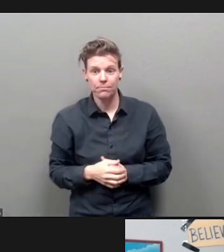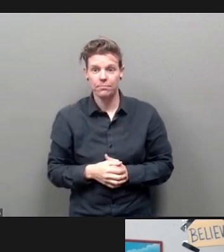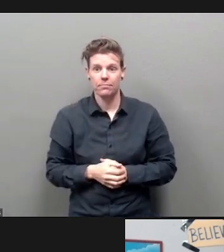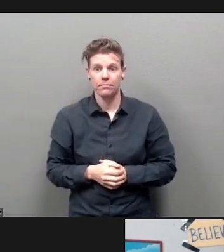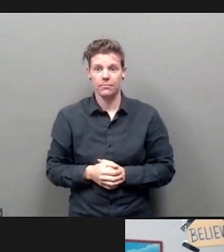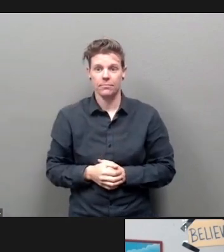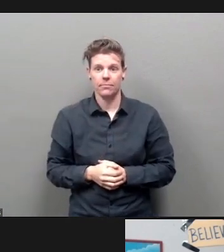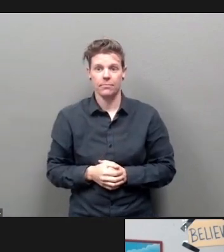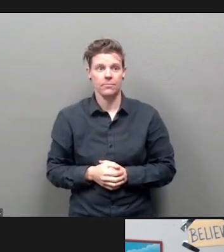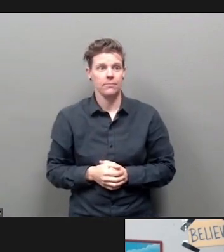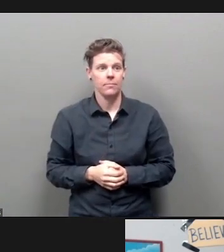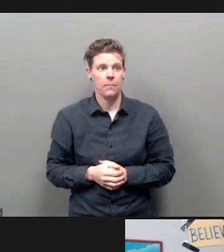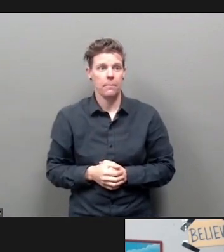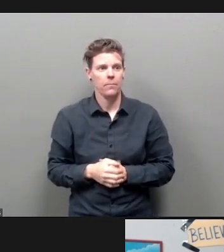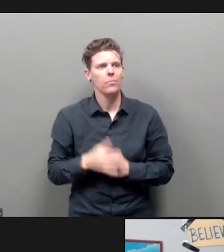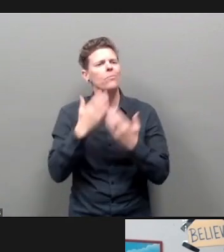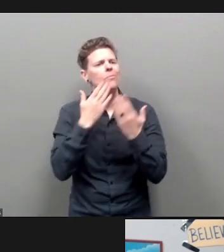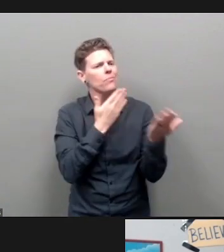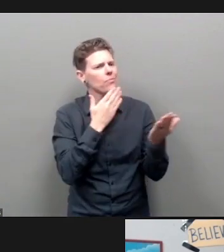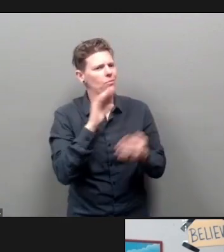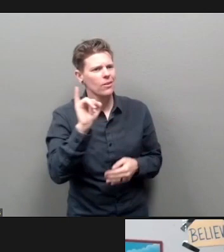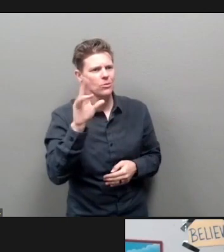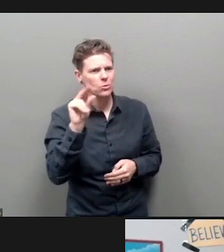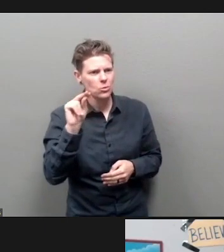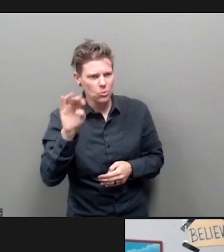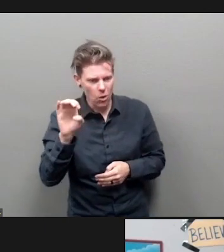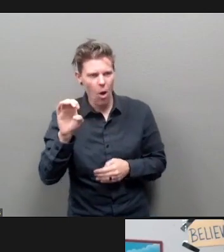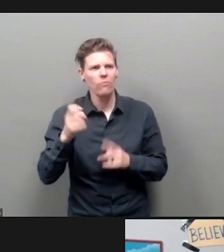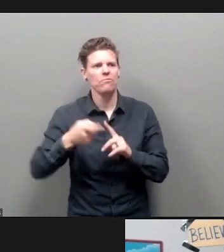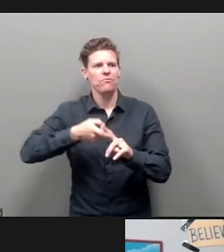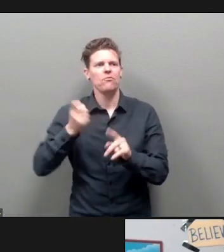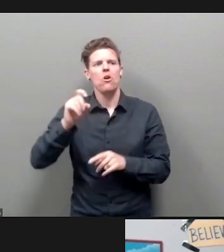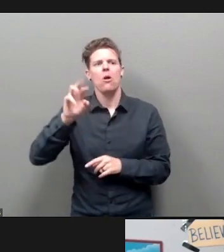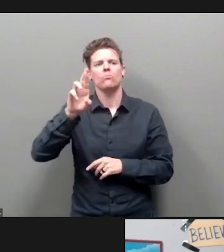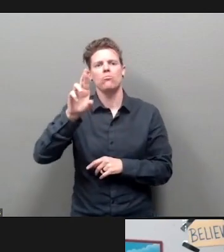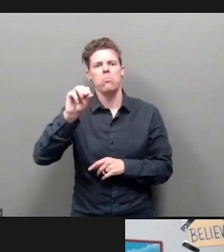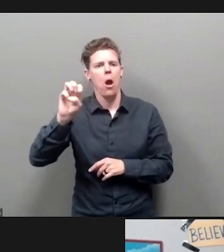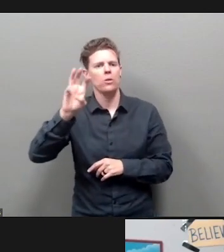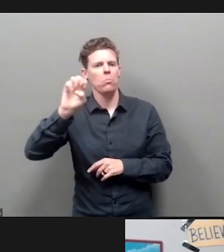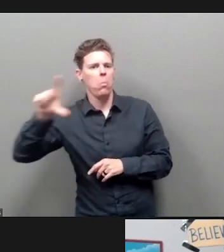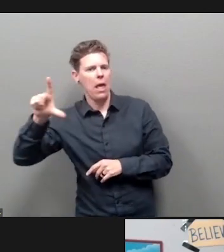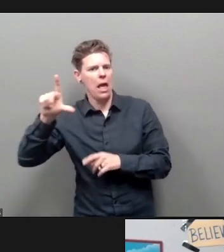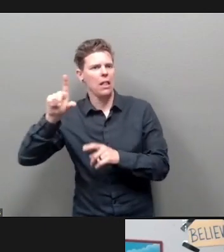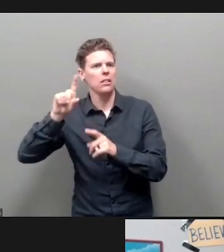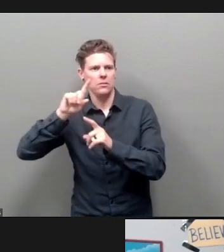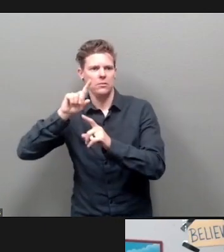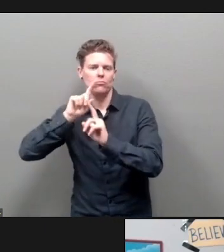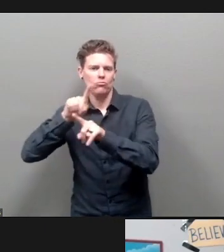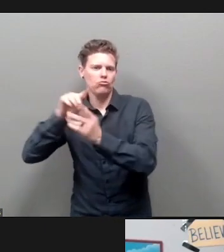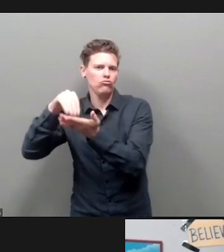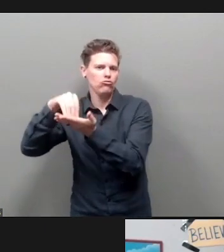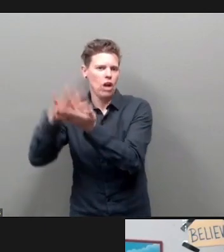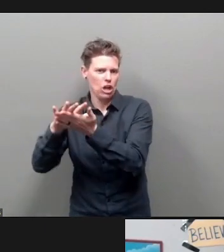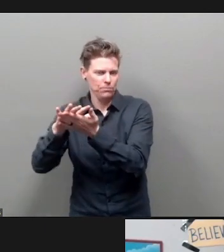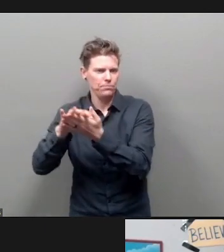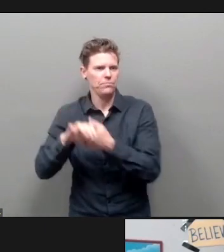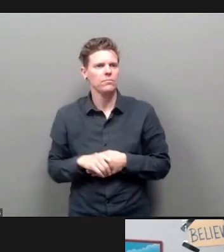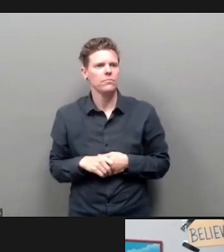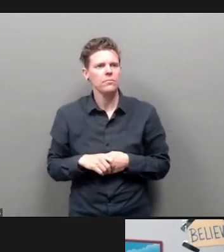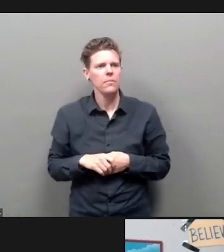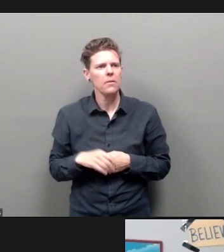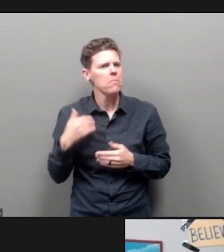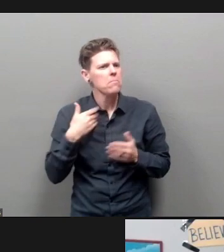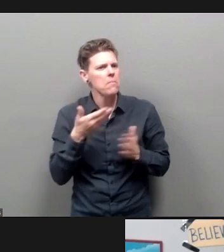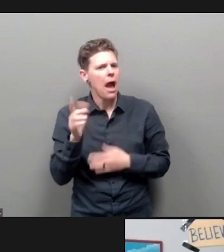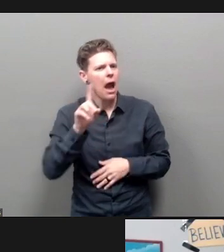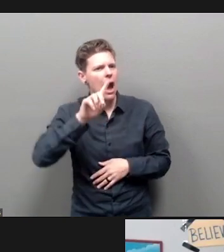Thank you, Juno Ogle from the Roswell Daily Record. And actually, I was going to ask about the MN Notify. I